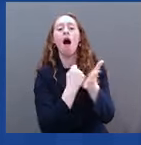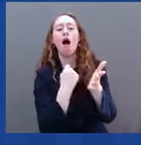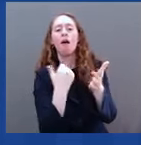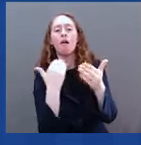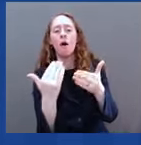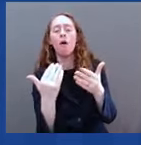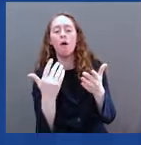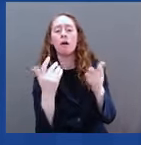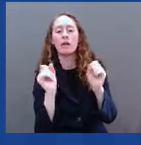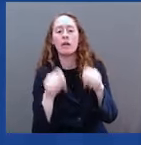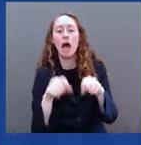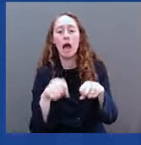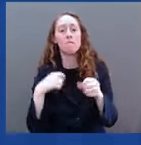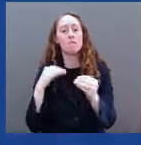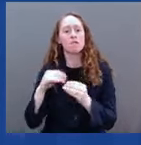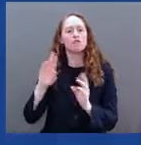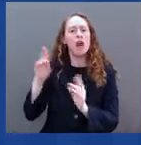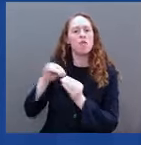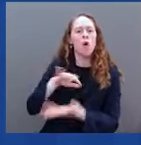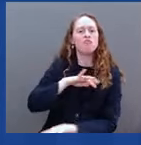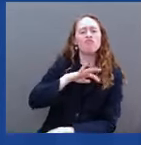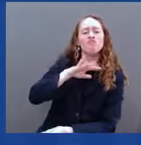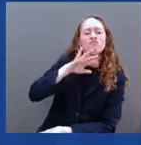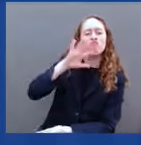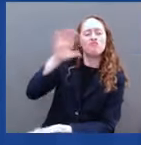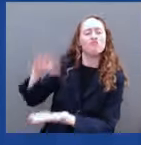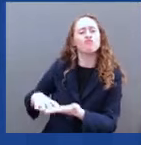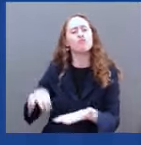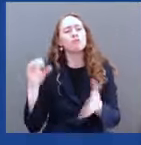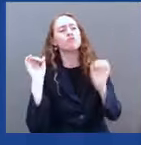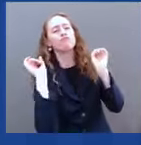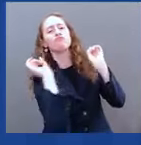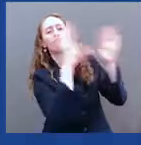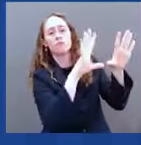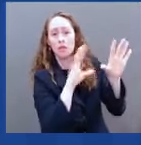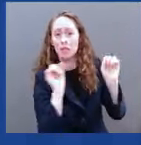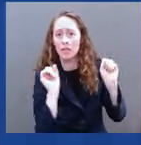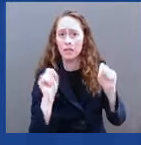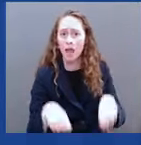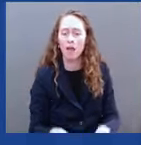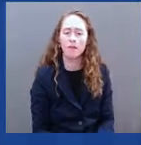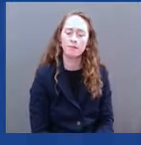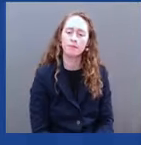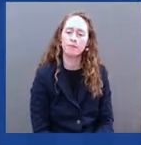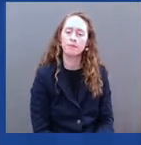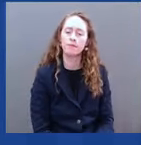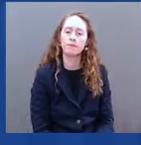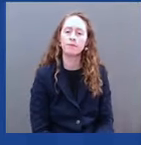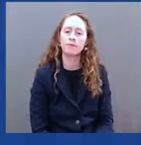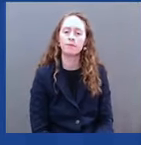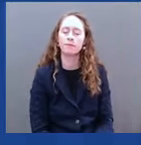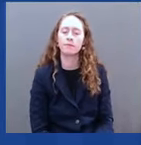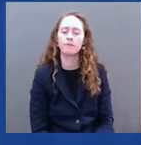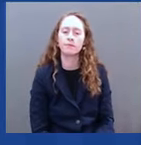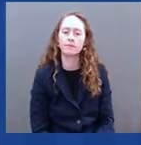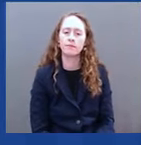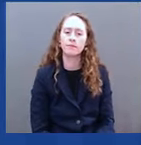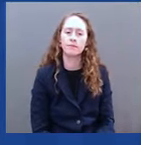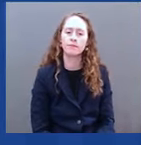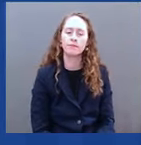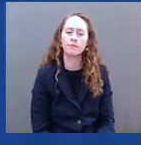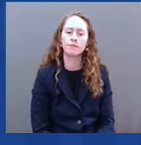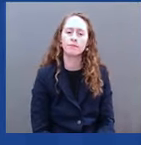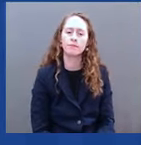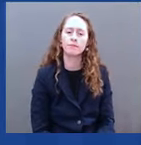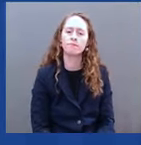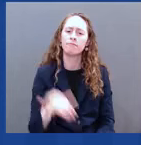about a significant major U.S. investment, among others, in terms of providing for the need for humanitarian